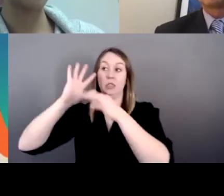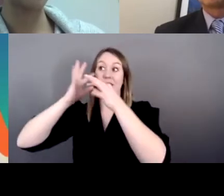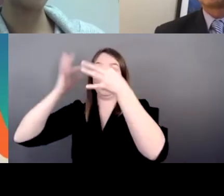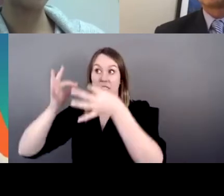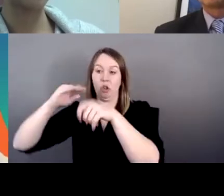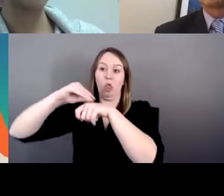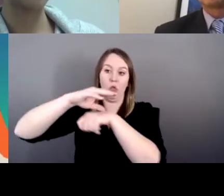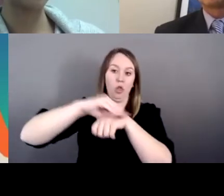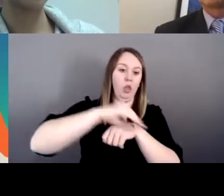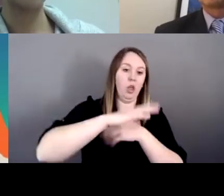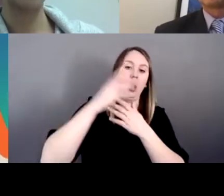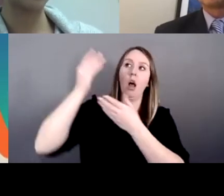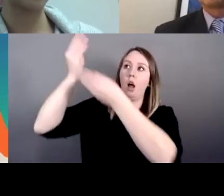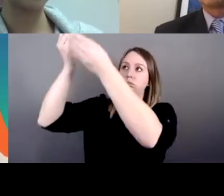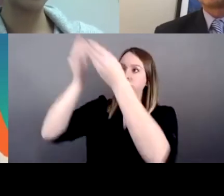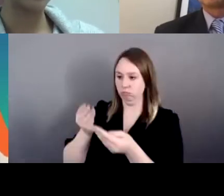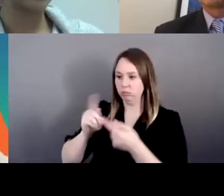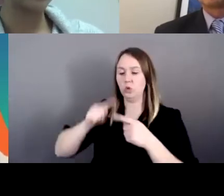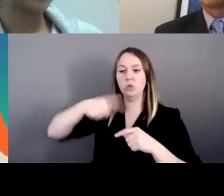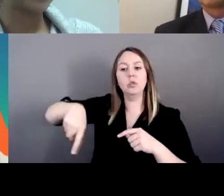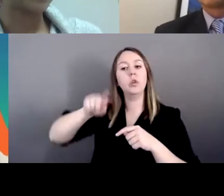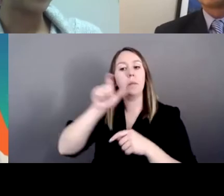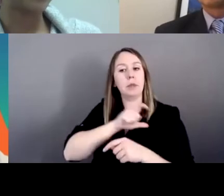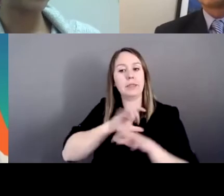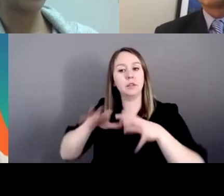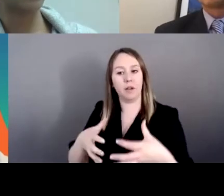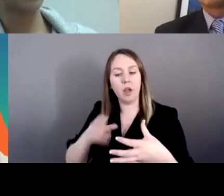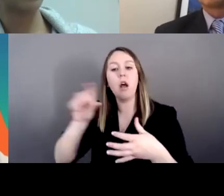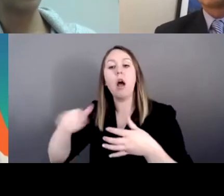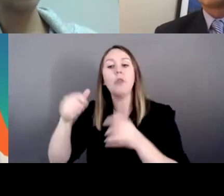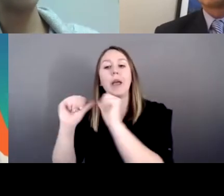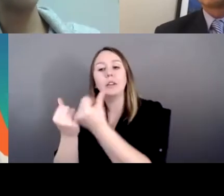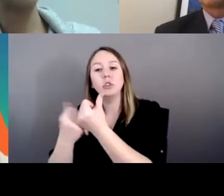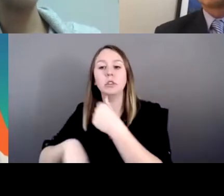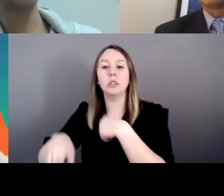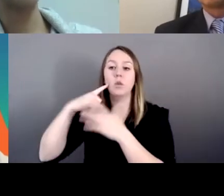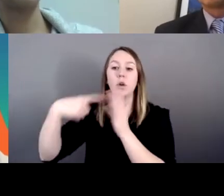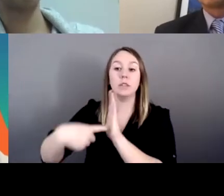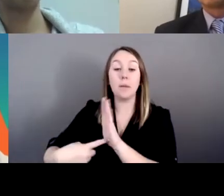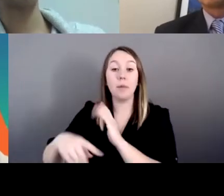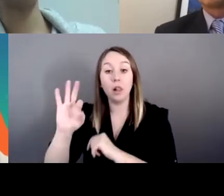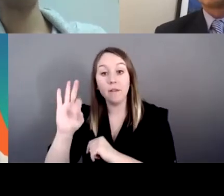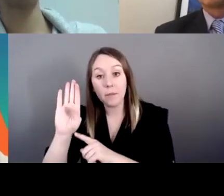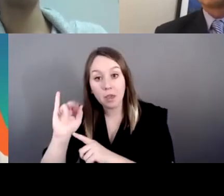right, police officers and other institutions like FBI, like, and that